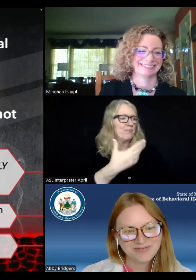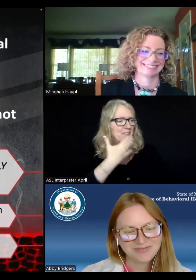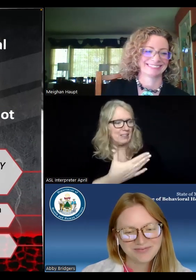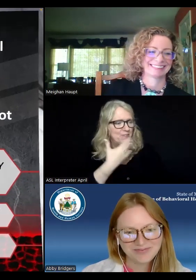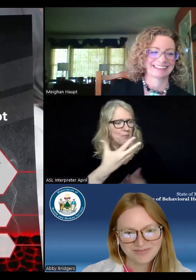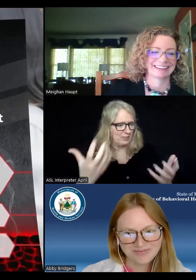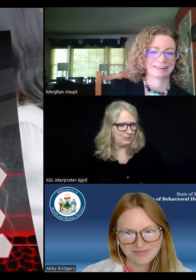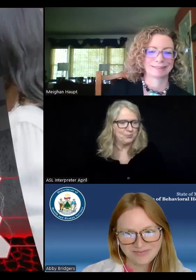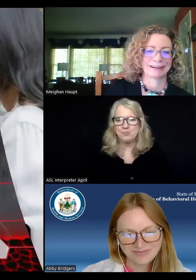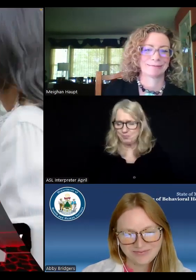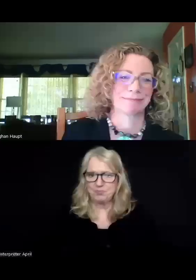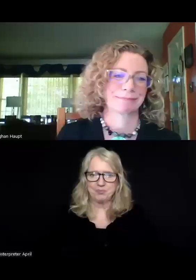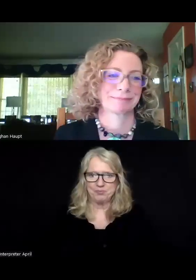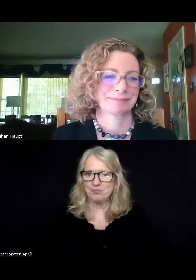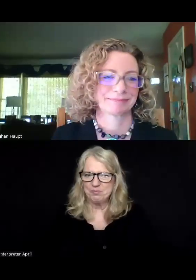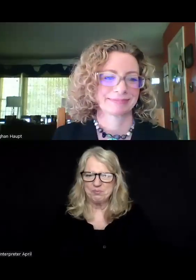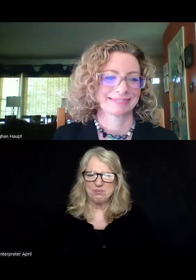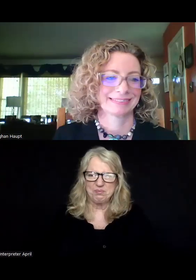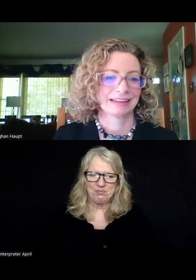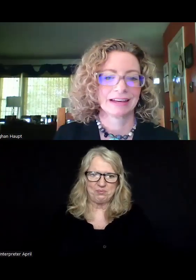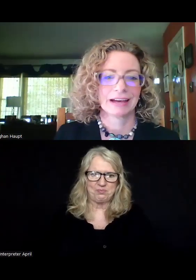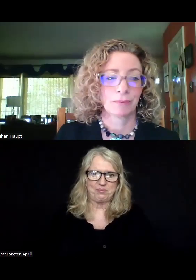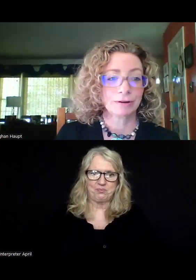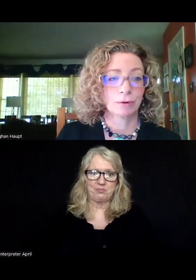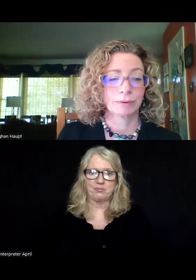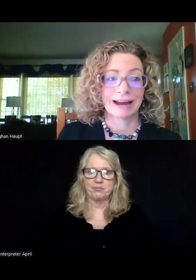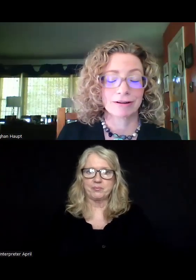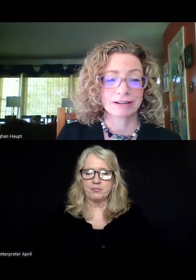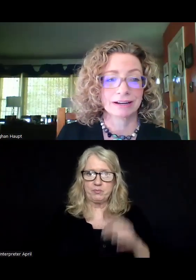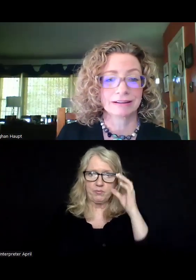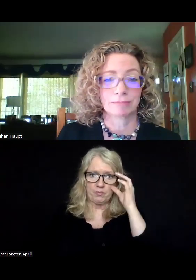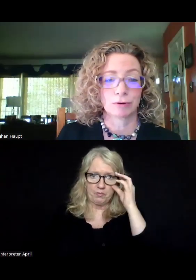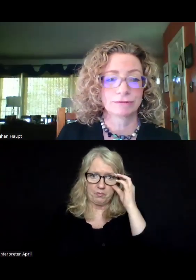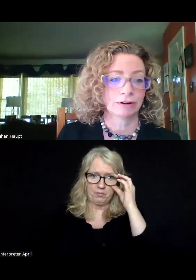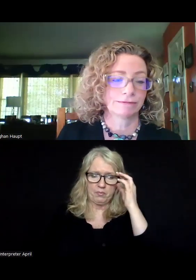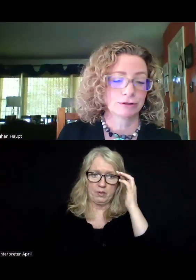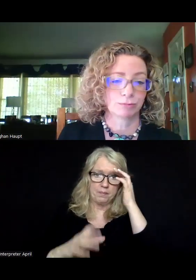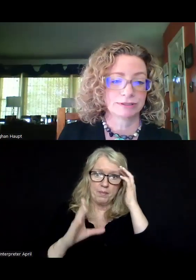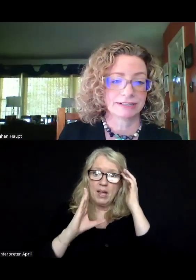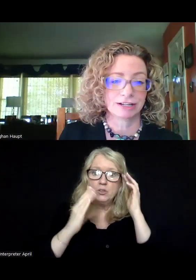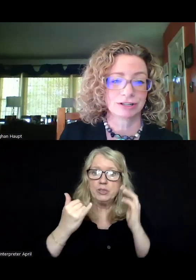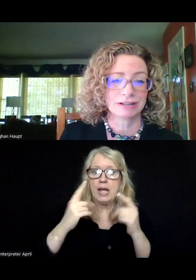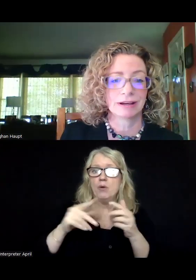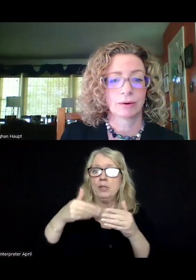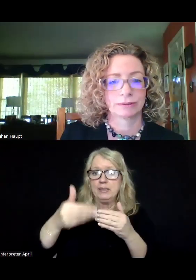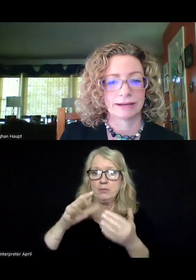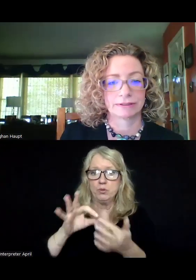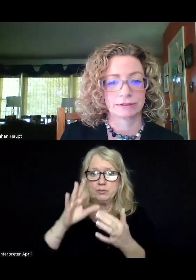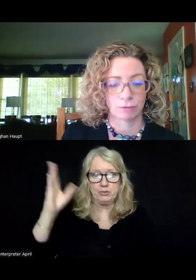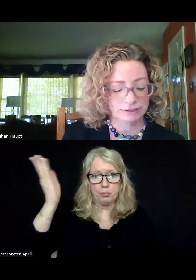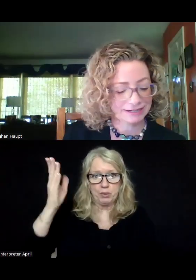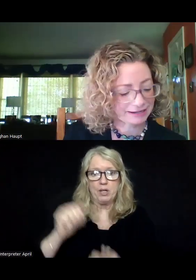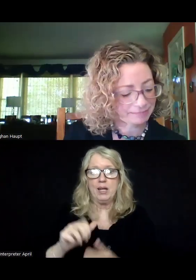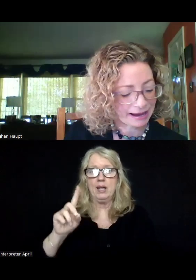you. All right. And wonderful. We're now going to move to our feature presentation with